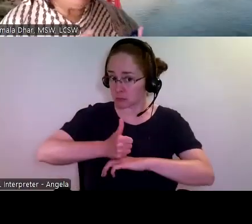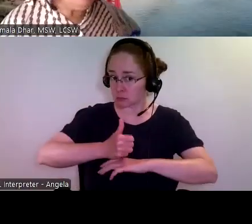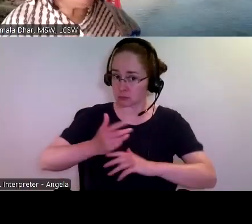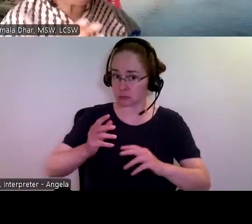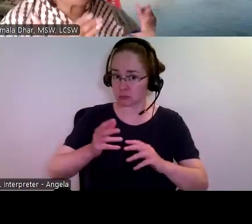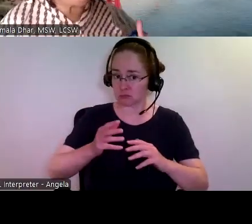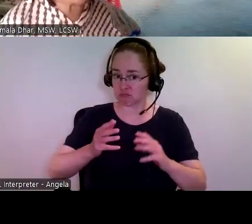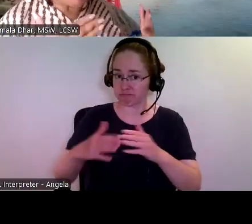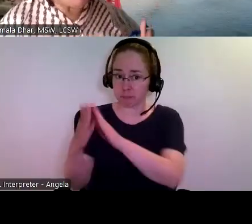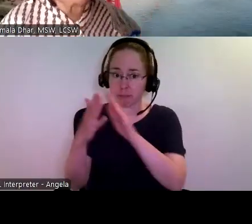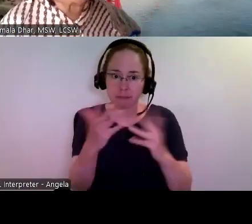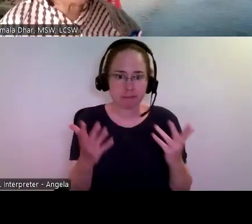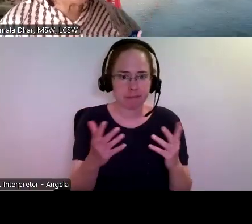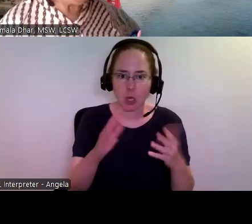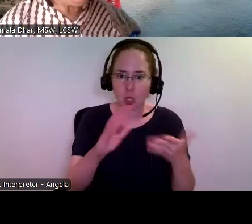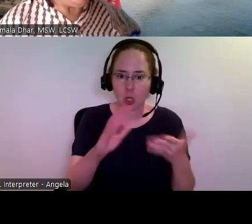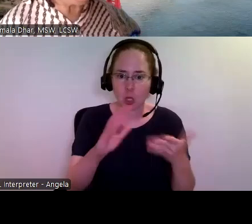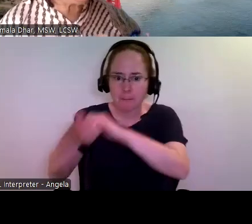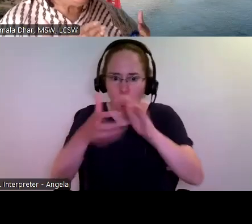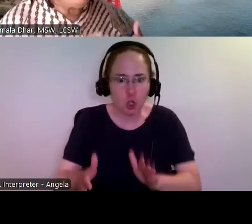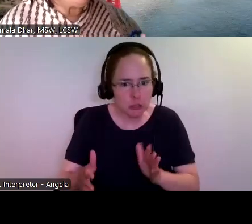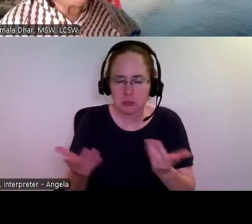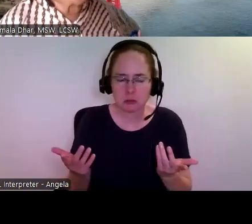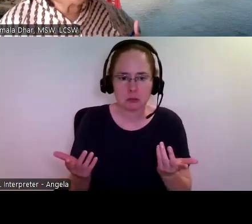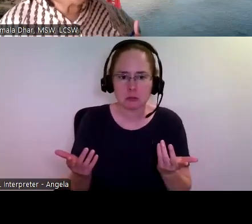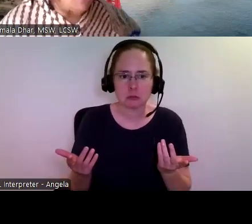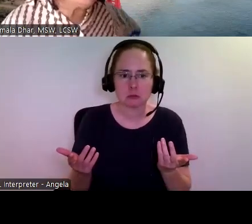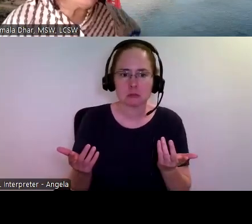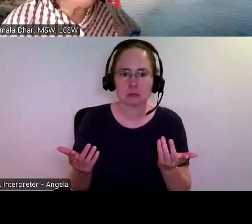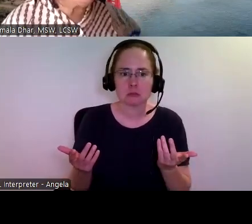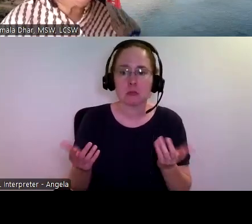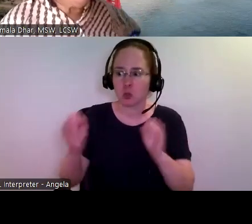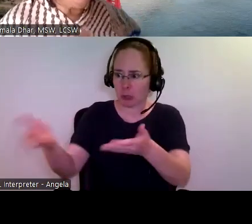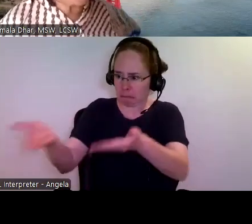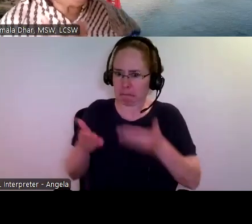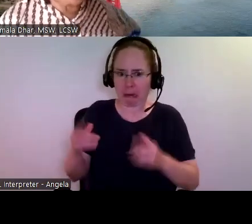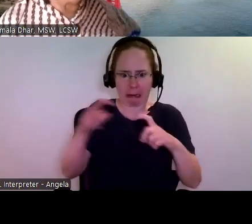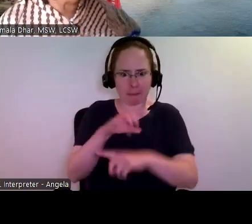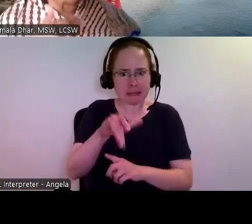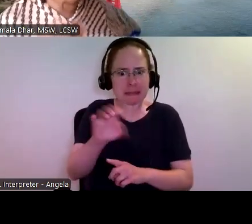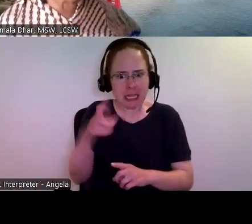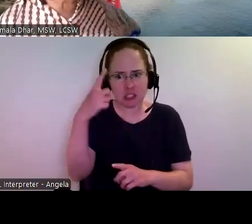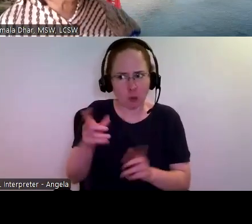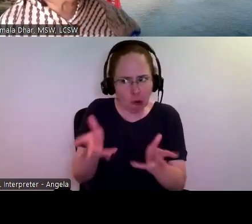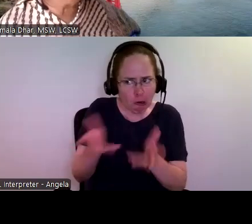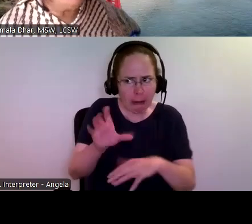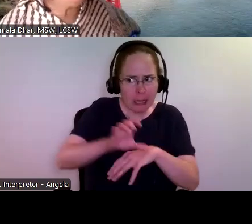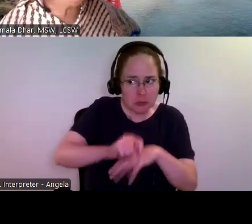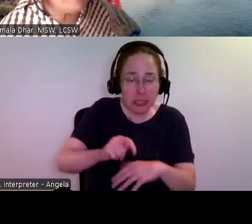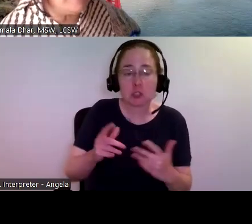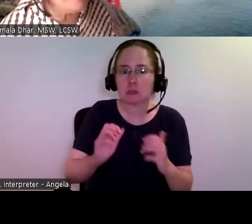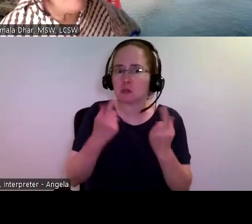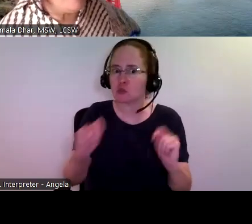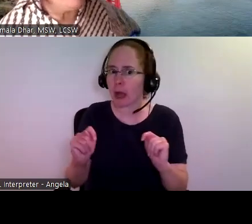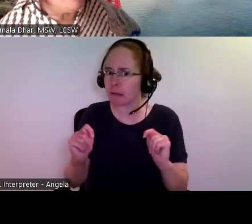partners, anyone can bring a complex case for consultation with the goal of finding